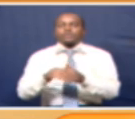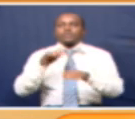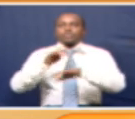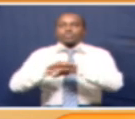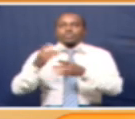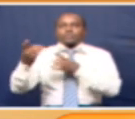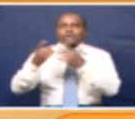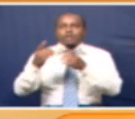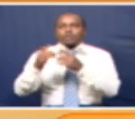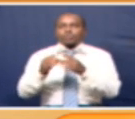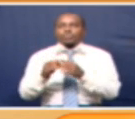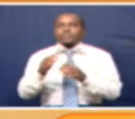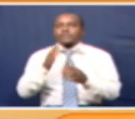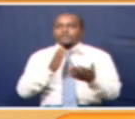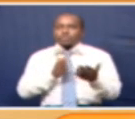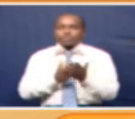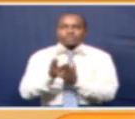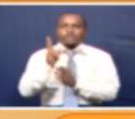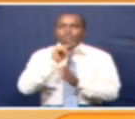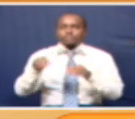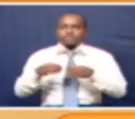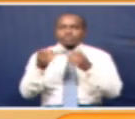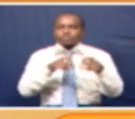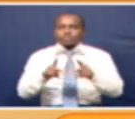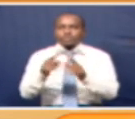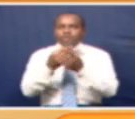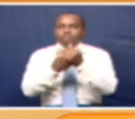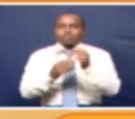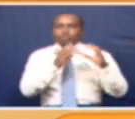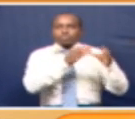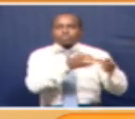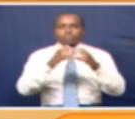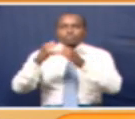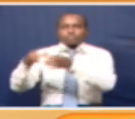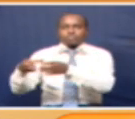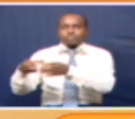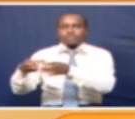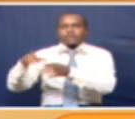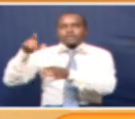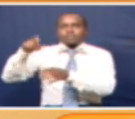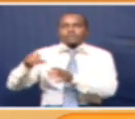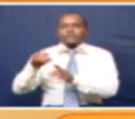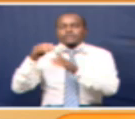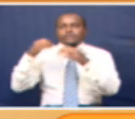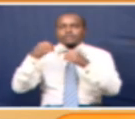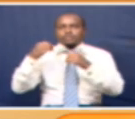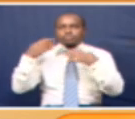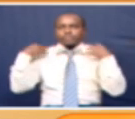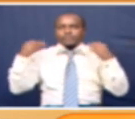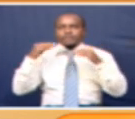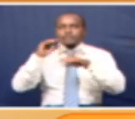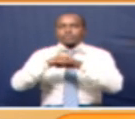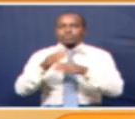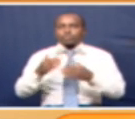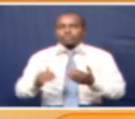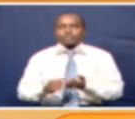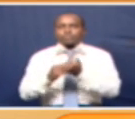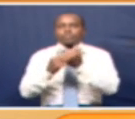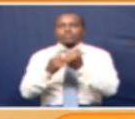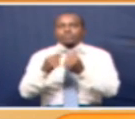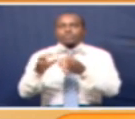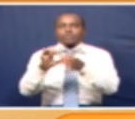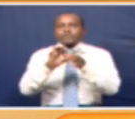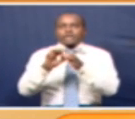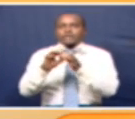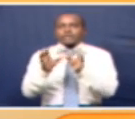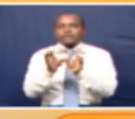utmost sincerity must be given a chance. Both political divide must exercise goodwill to unite the divided country